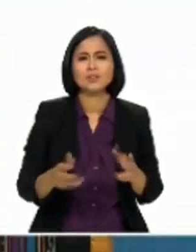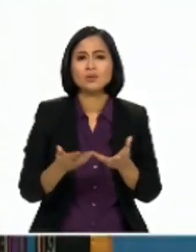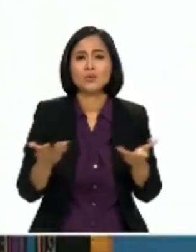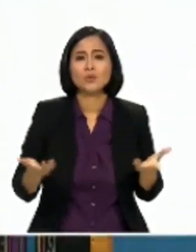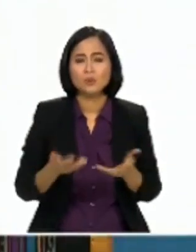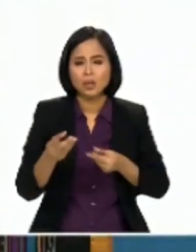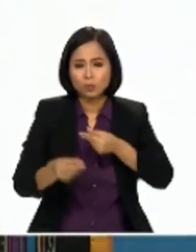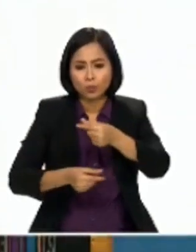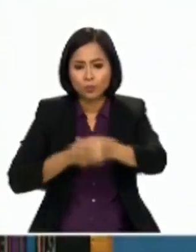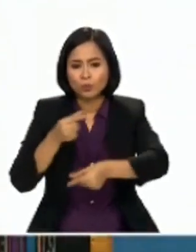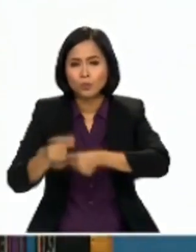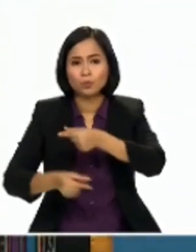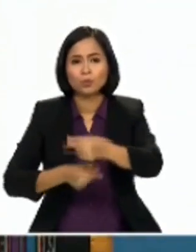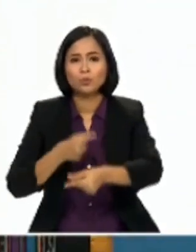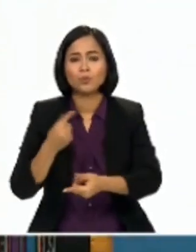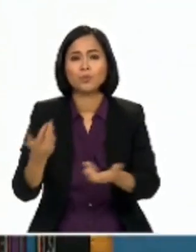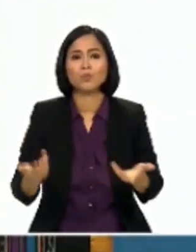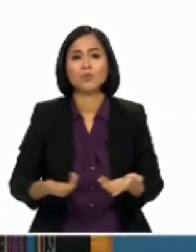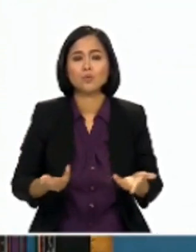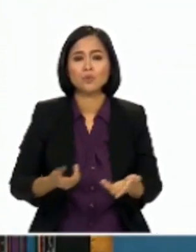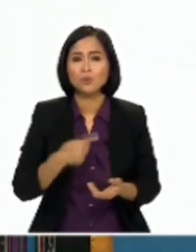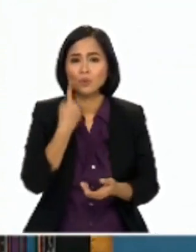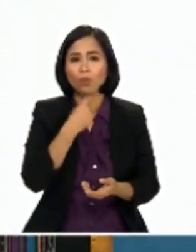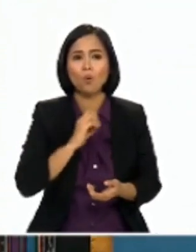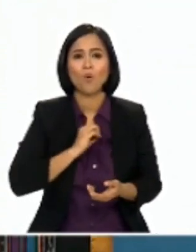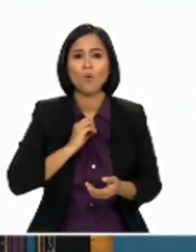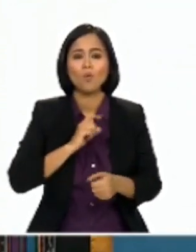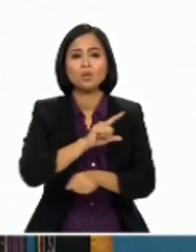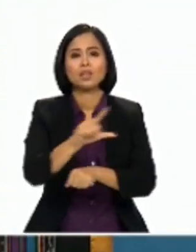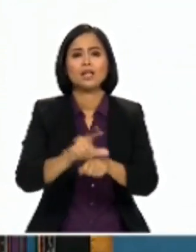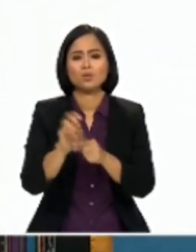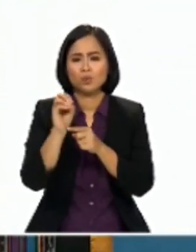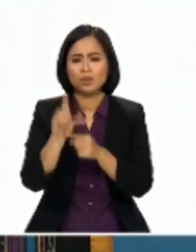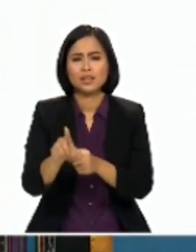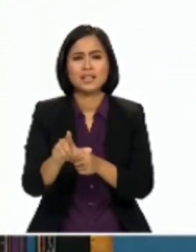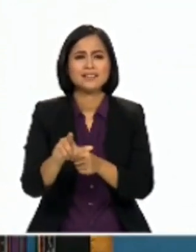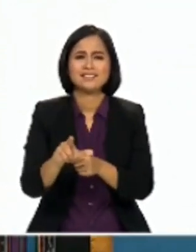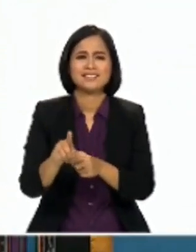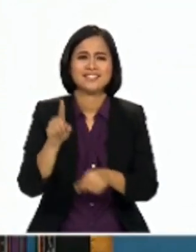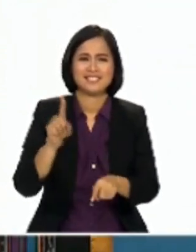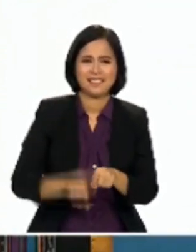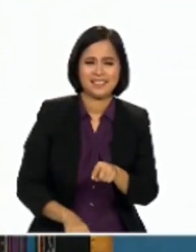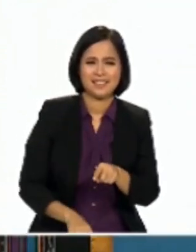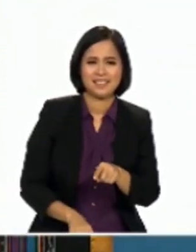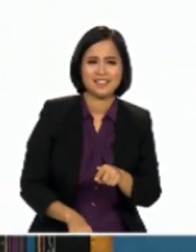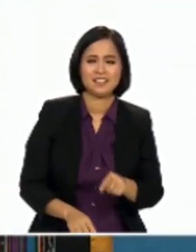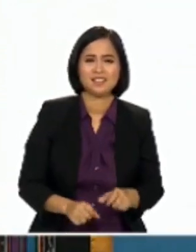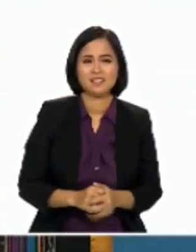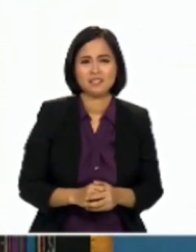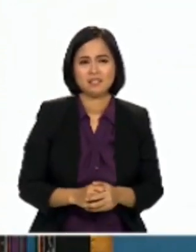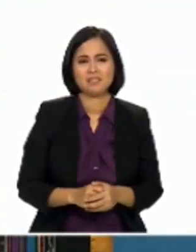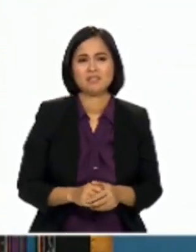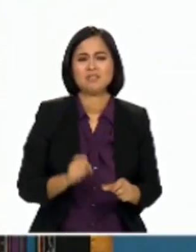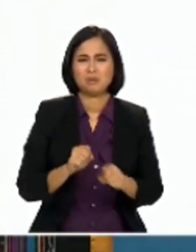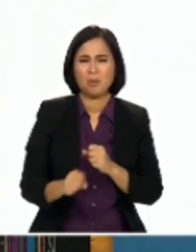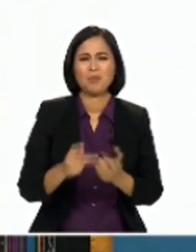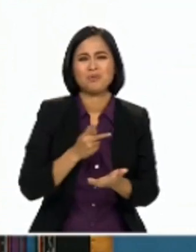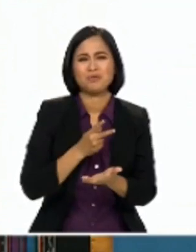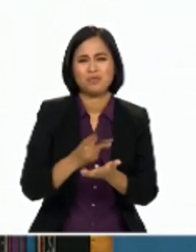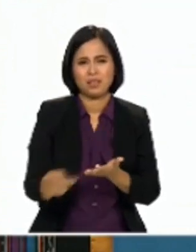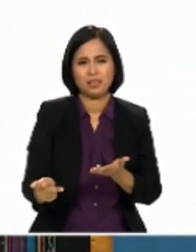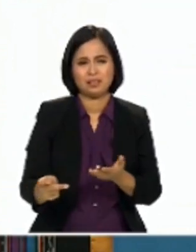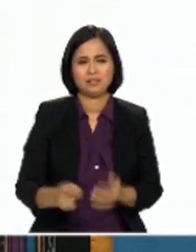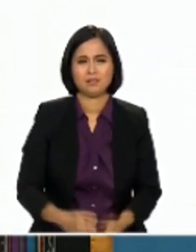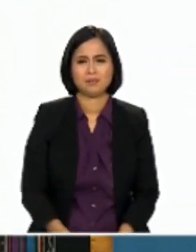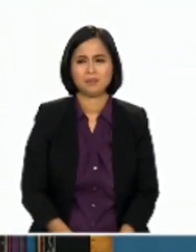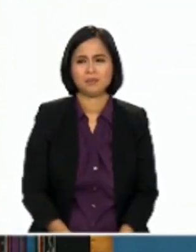genealogy of the owners, the original owners. and sometimes it would fail. I will not act